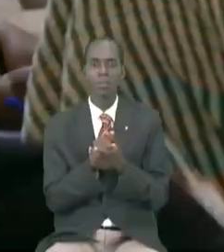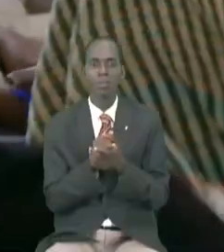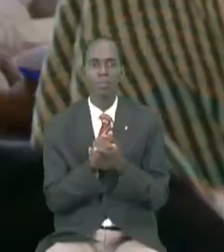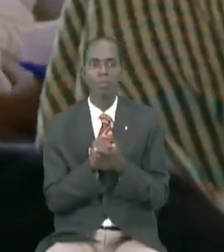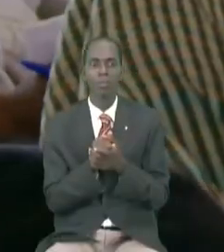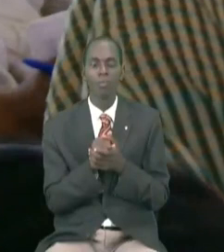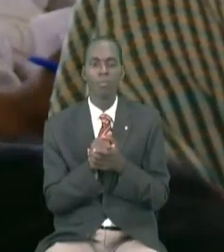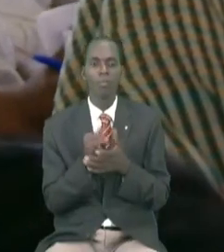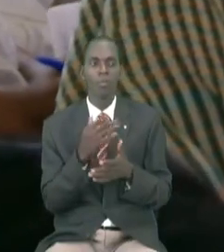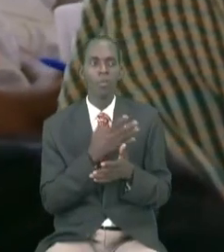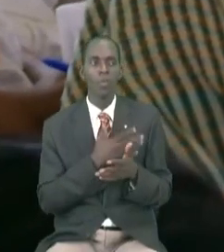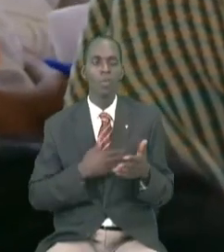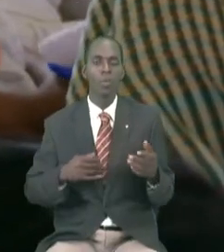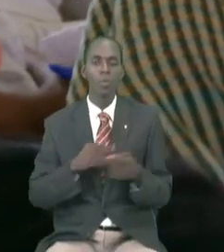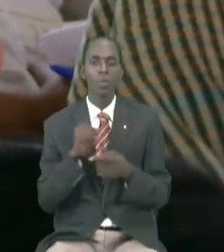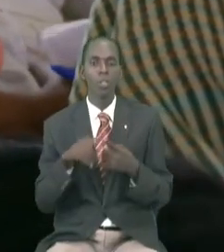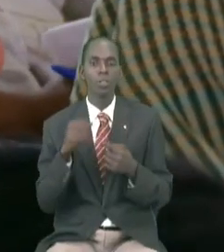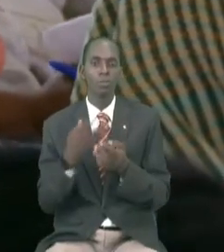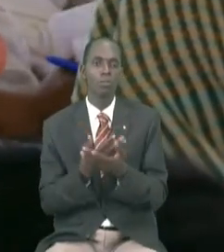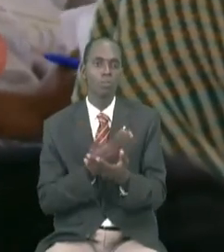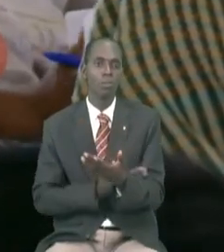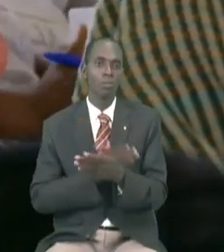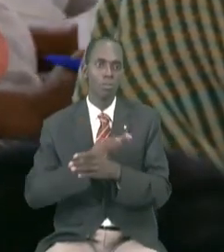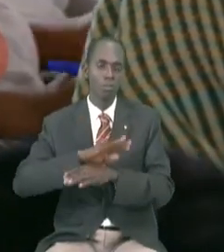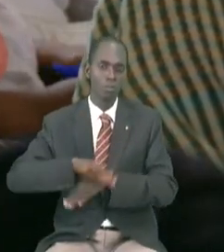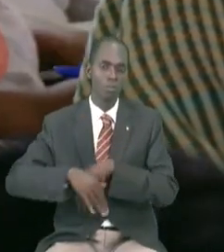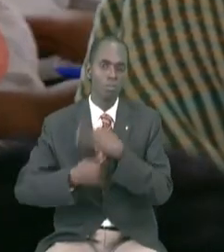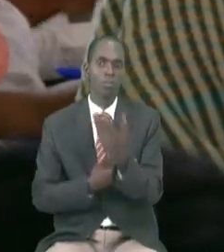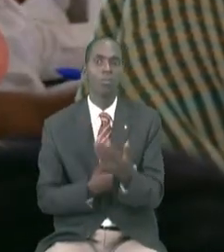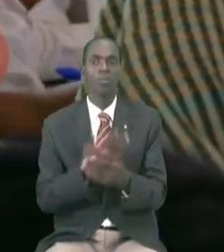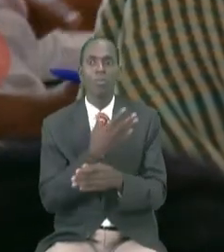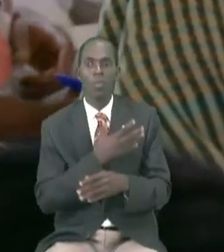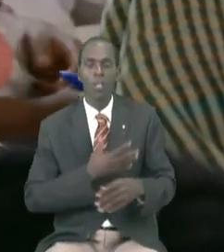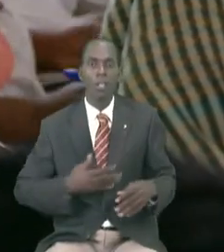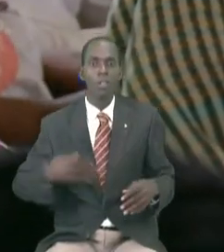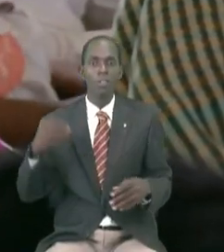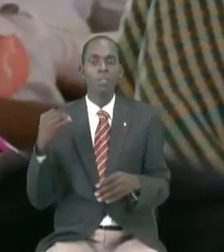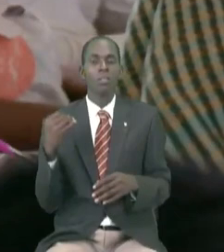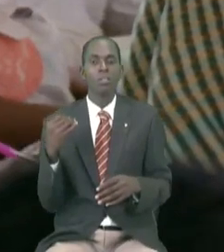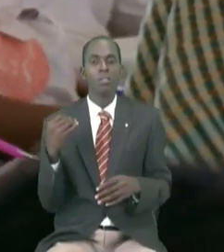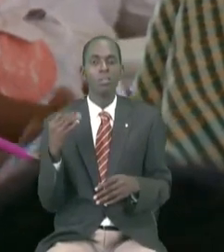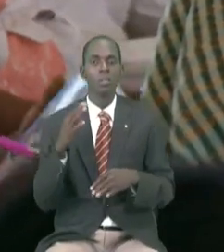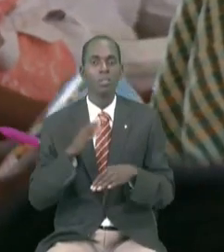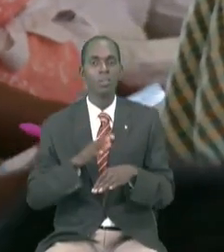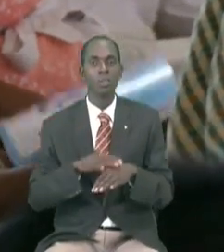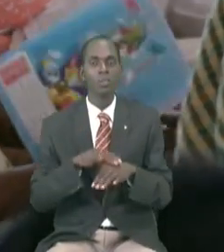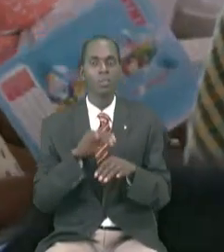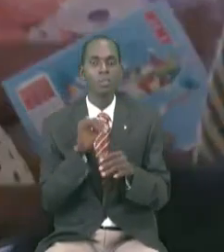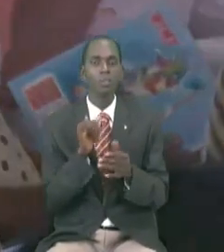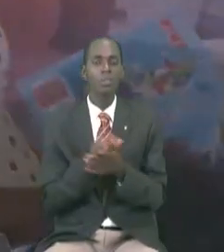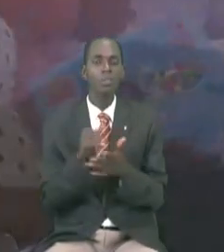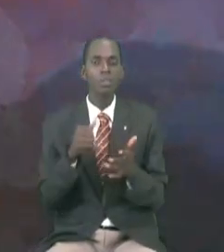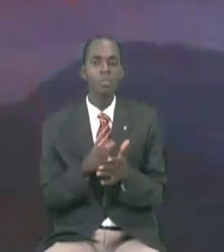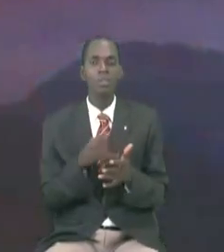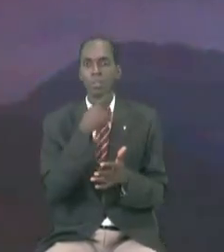it withered. Then in verse 8, we're told in verse 8, and it came to pass when the sun did arise